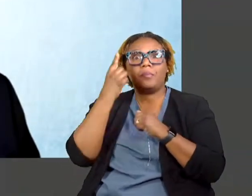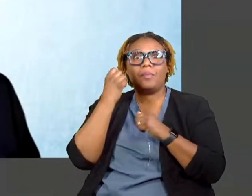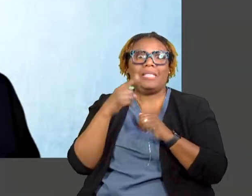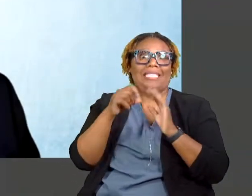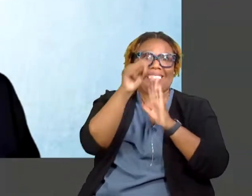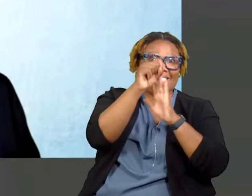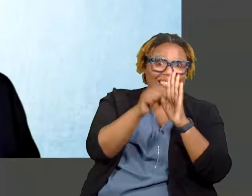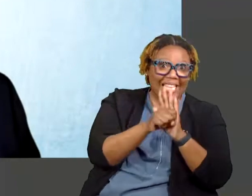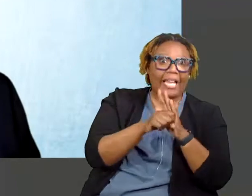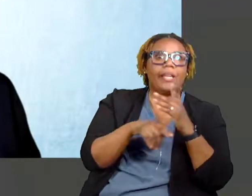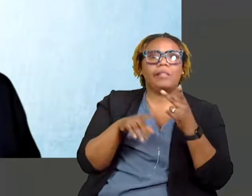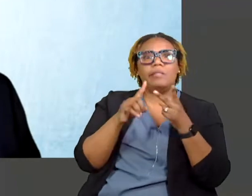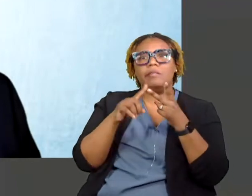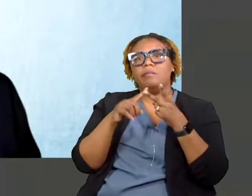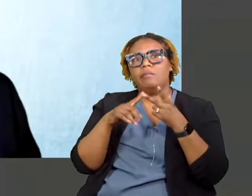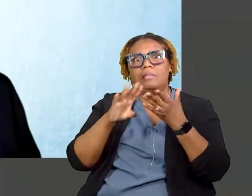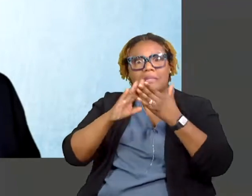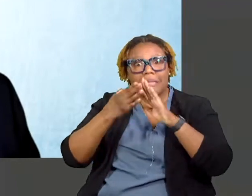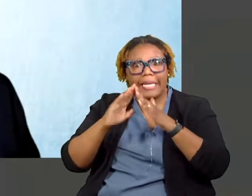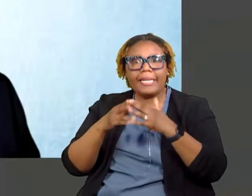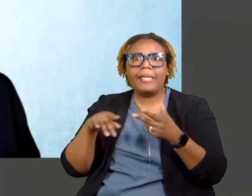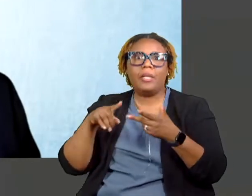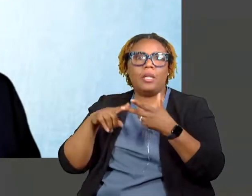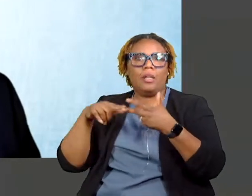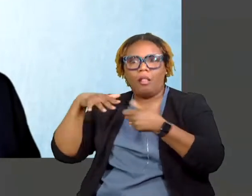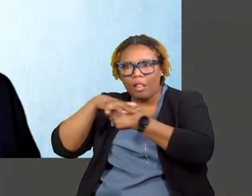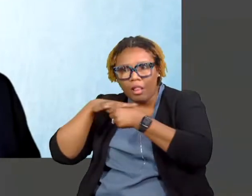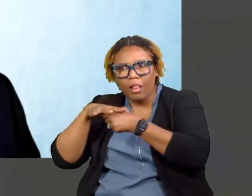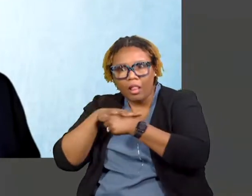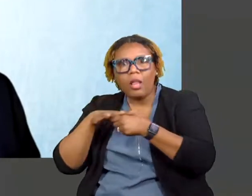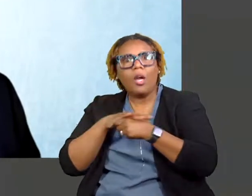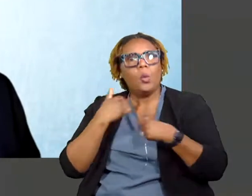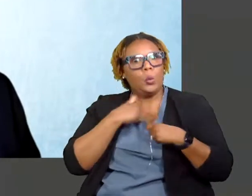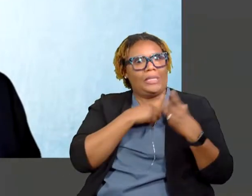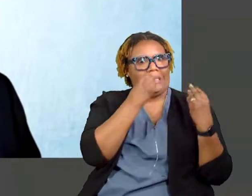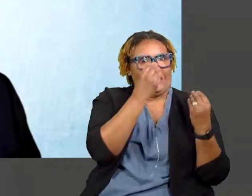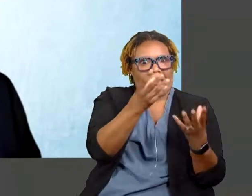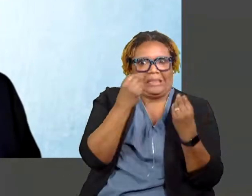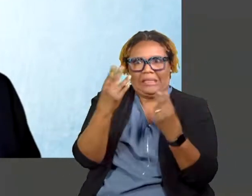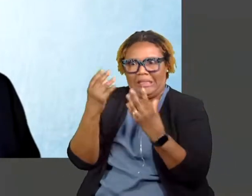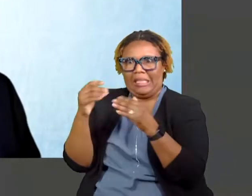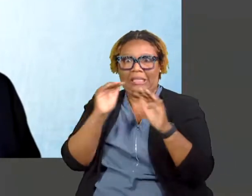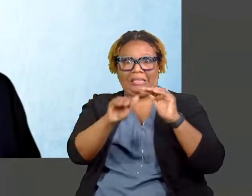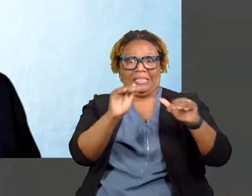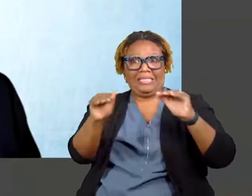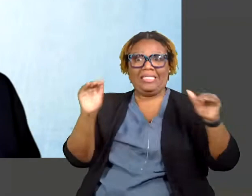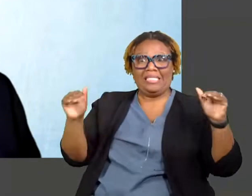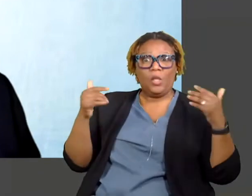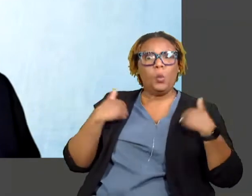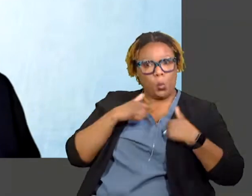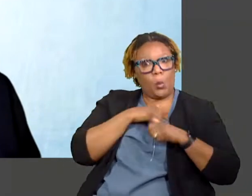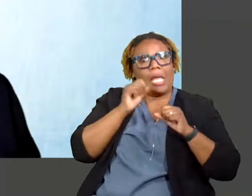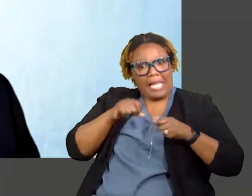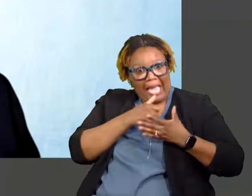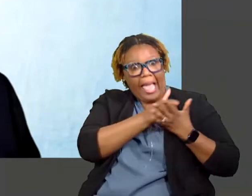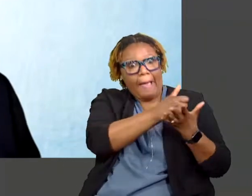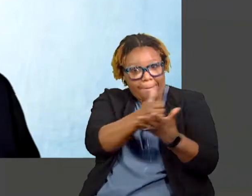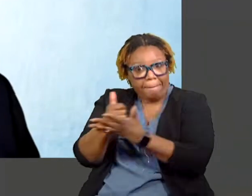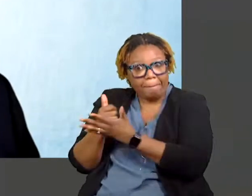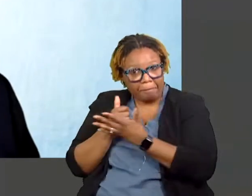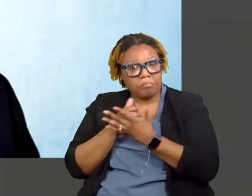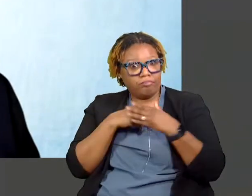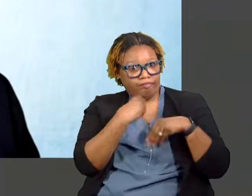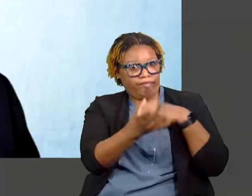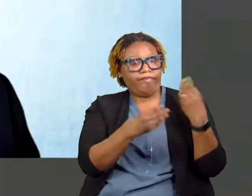and tribal levels to make sure that they know that we can also be a resource to them as they work with their communities to ensure that PPE is